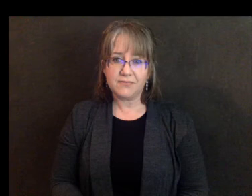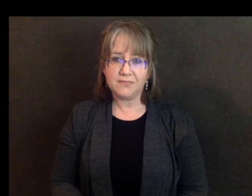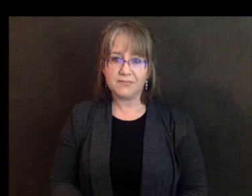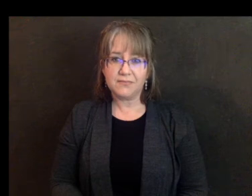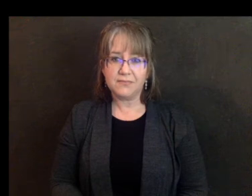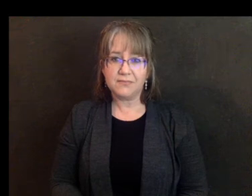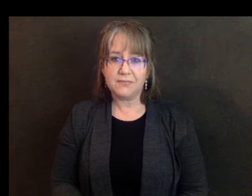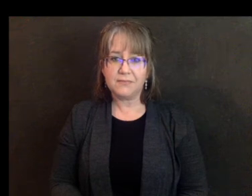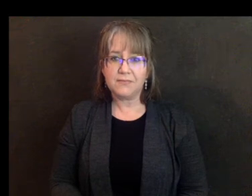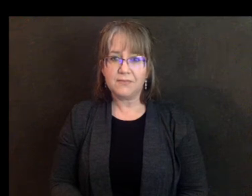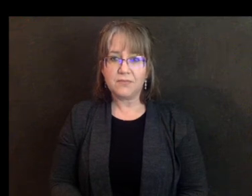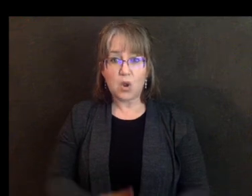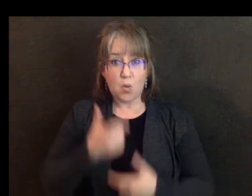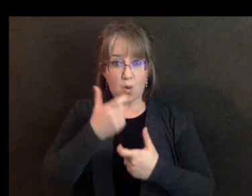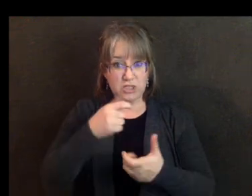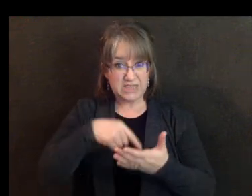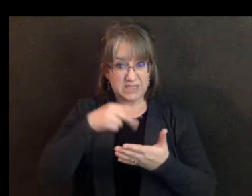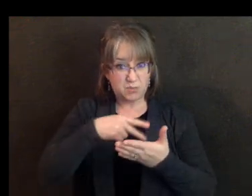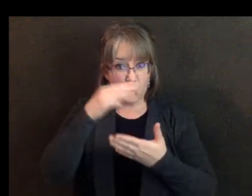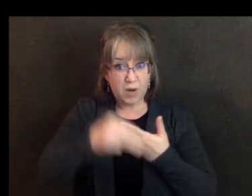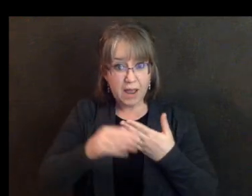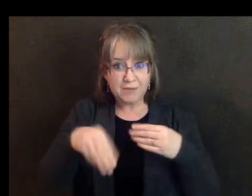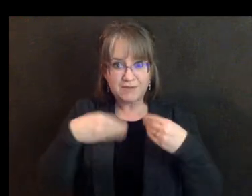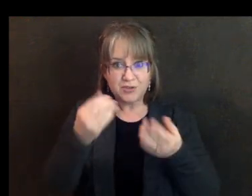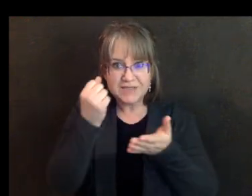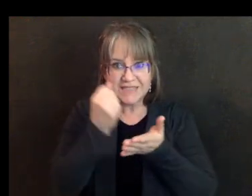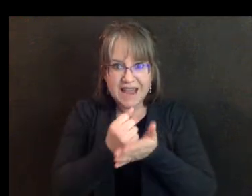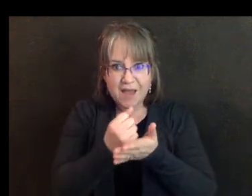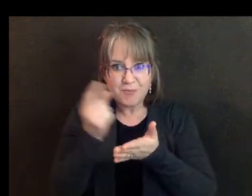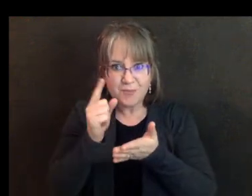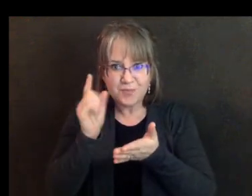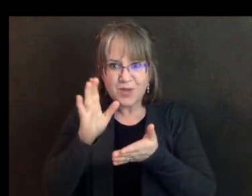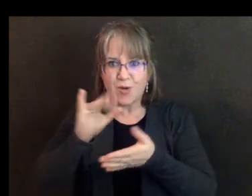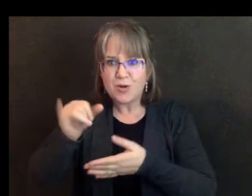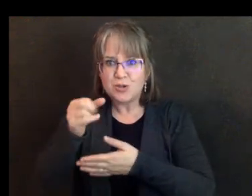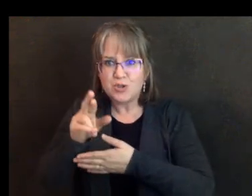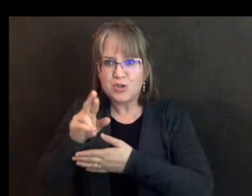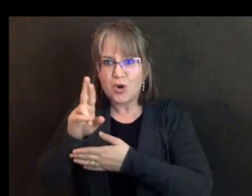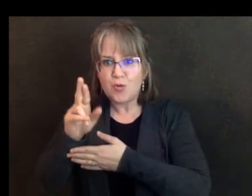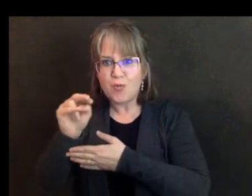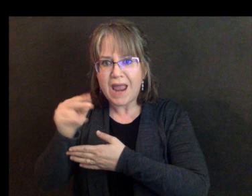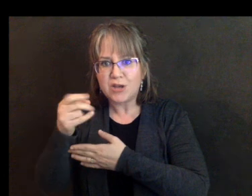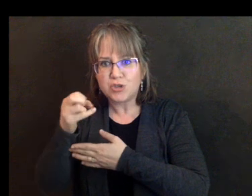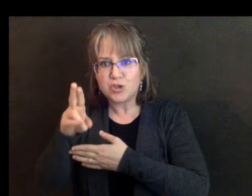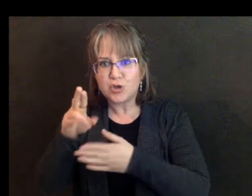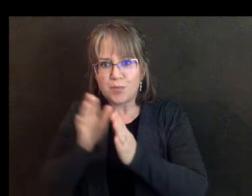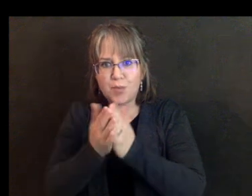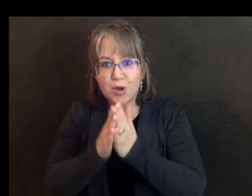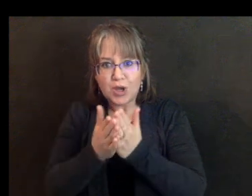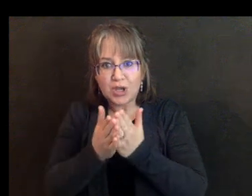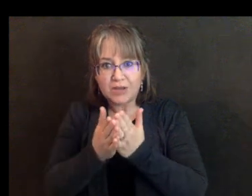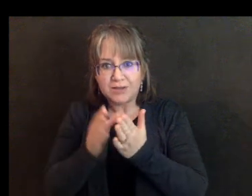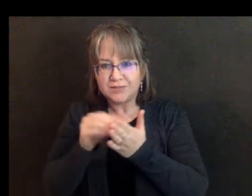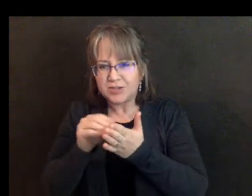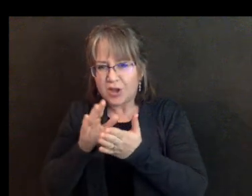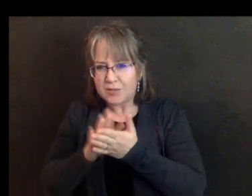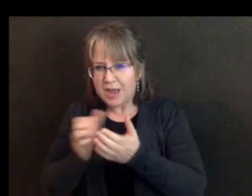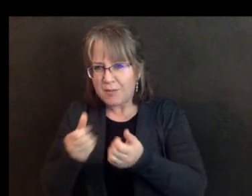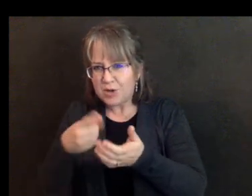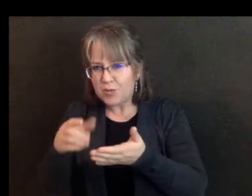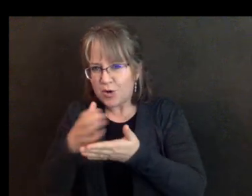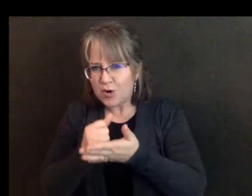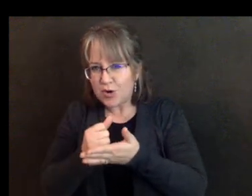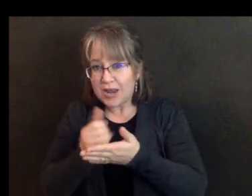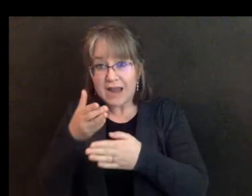Watching this program gets you a stamp in your Junior Ranger book. Keep track of how many stamps you earn and get your book stamped as soon as the visitor center is open.